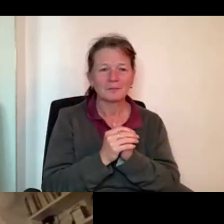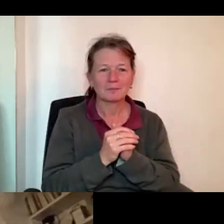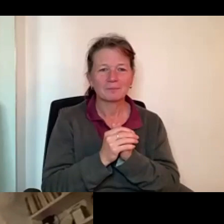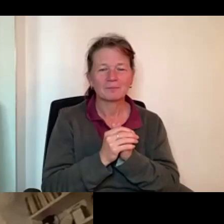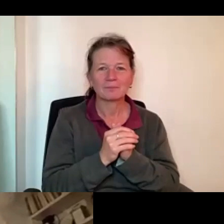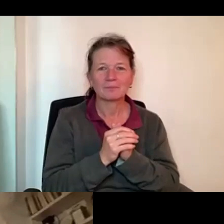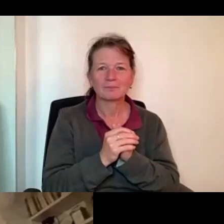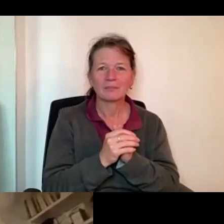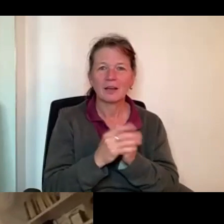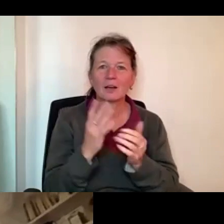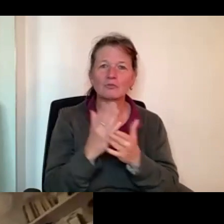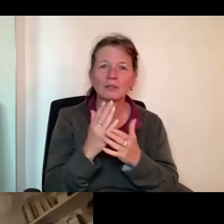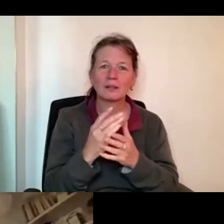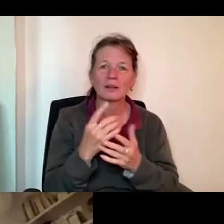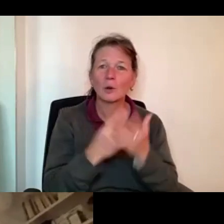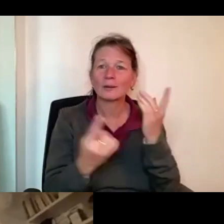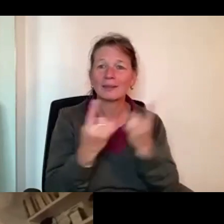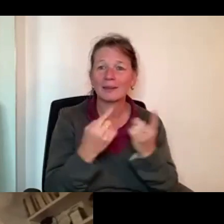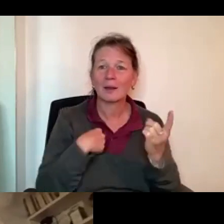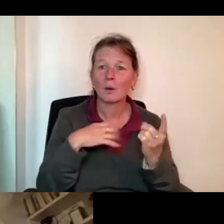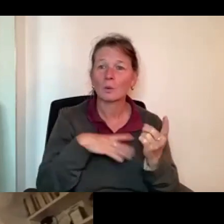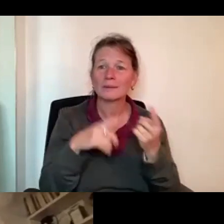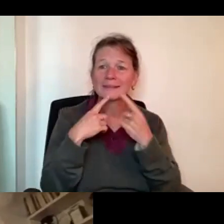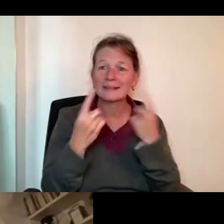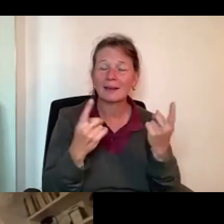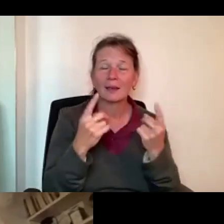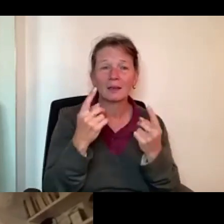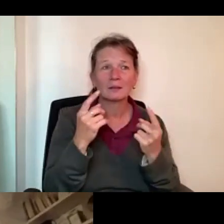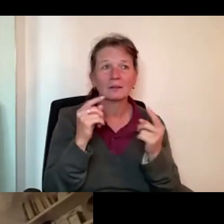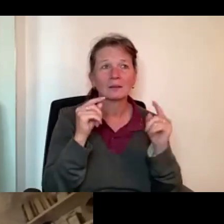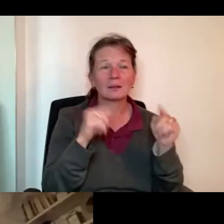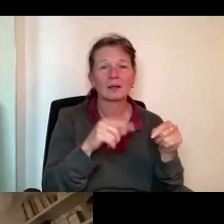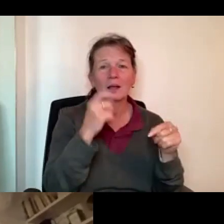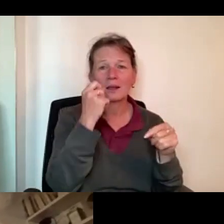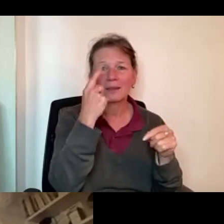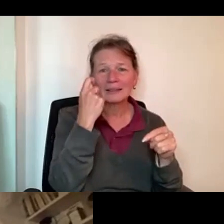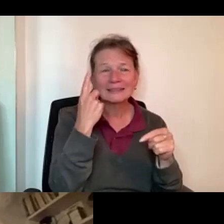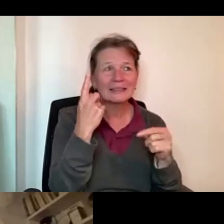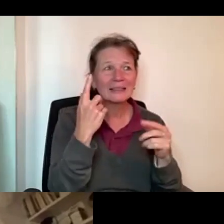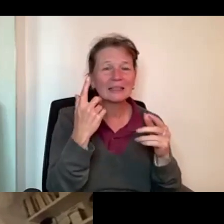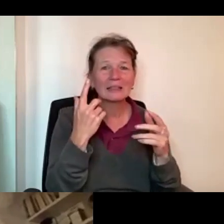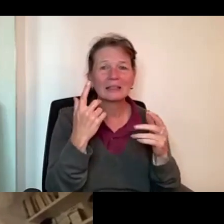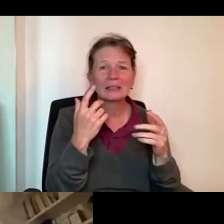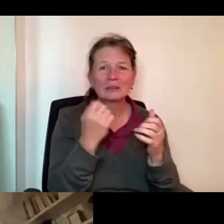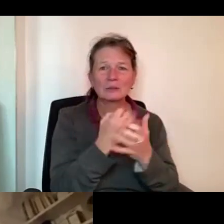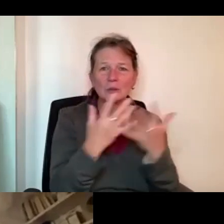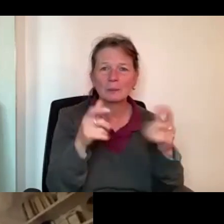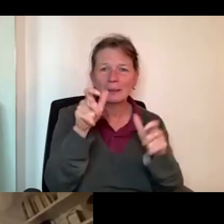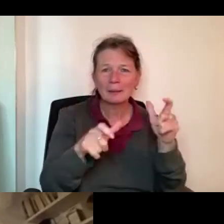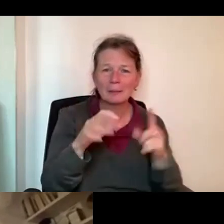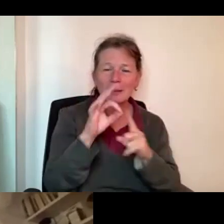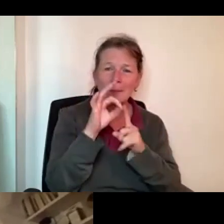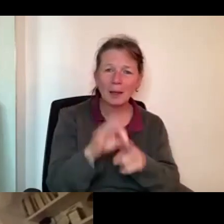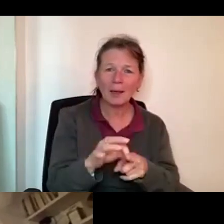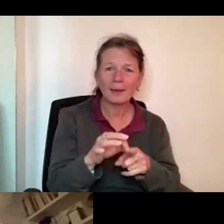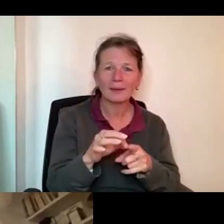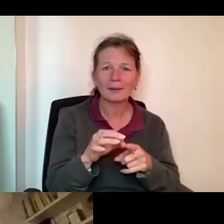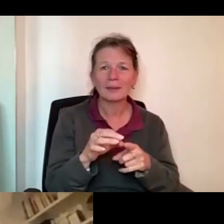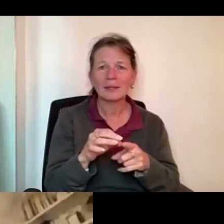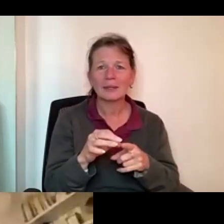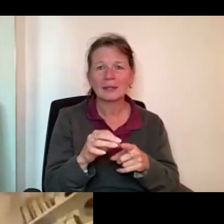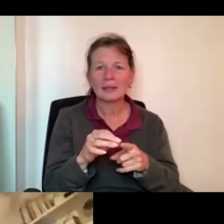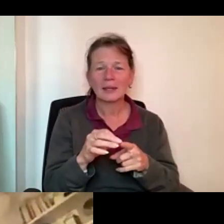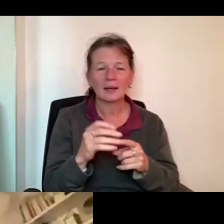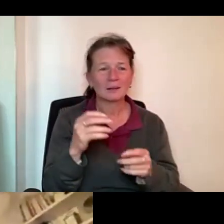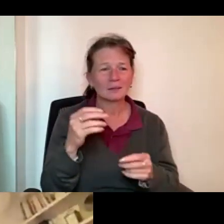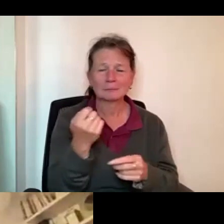And I suppose just the only thing I want to say in terms of this idea that, oh God, there are so many people applying and there's so few